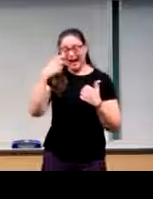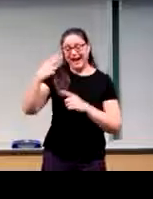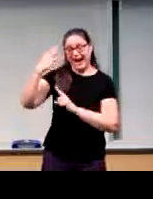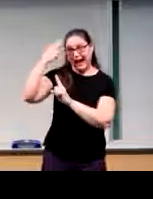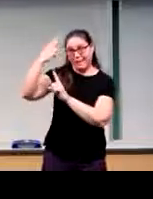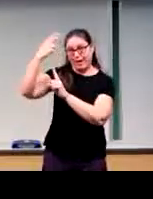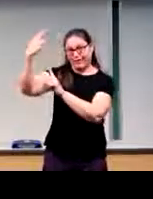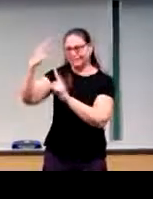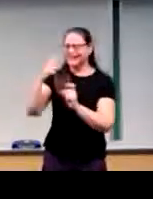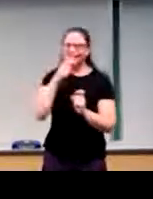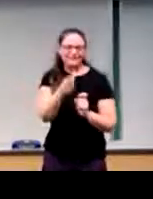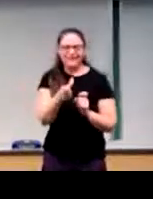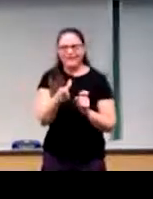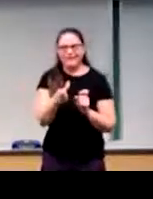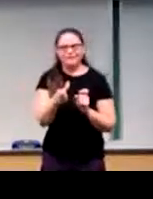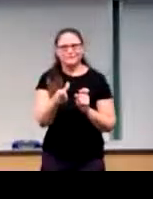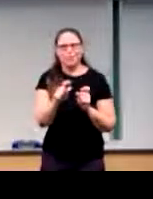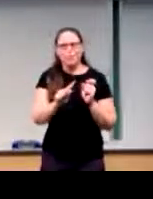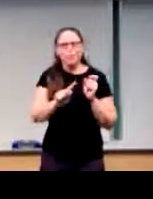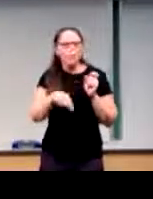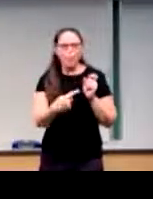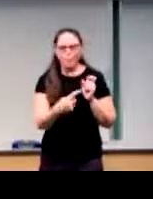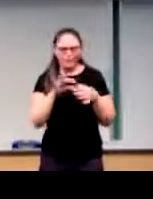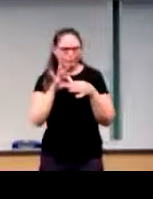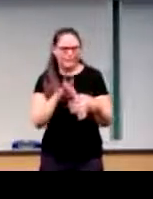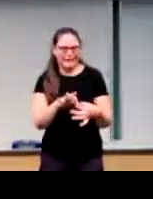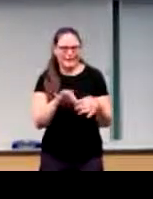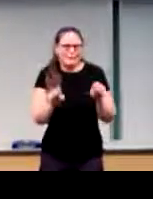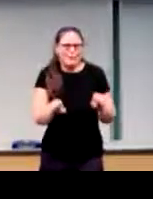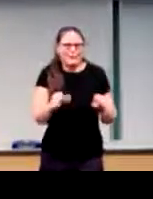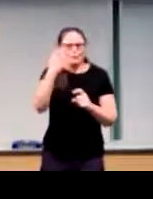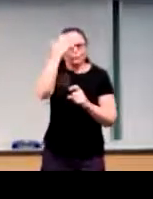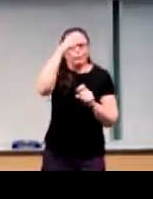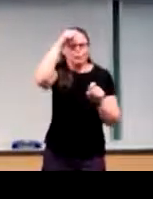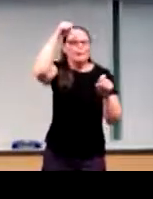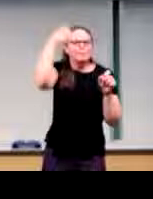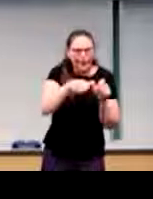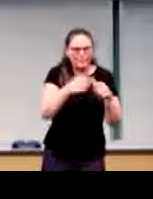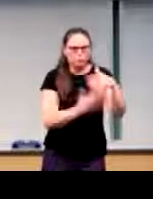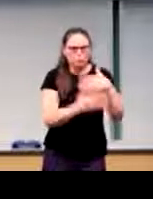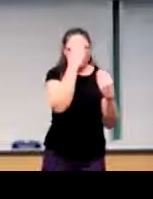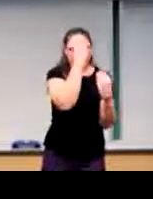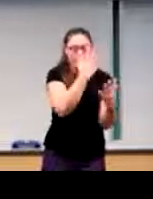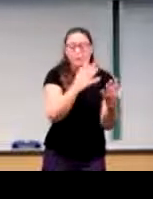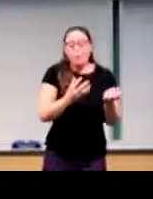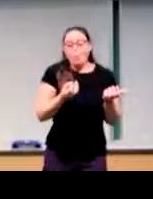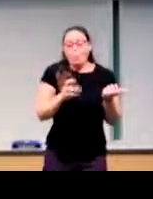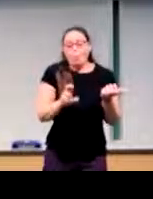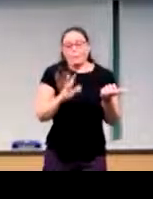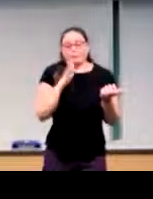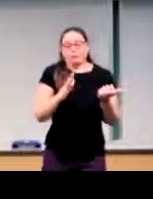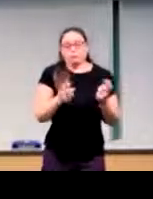not simply about the ability to remember social information, or even just to